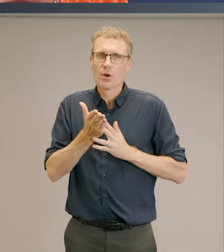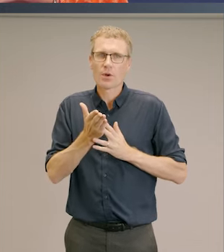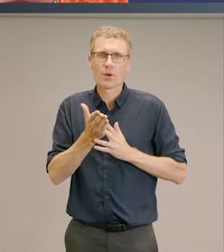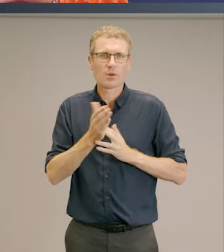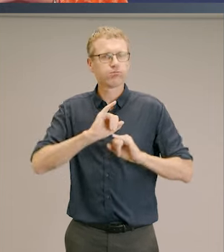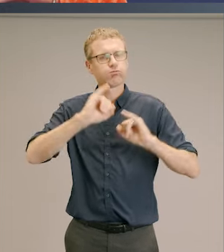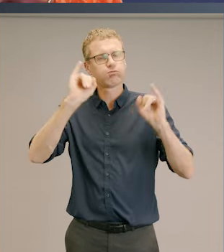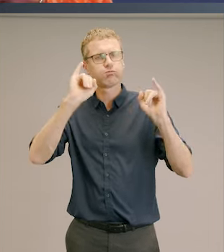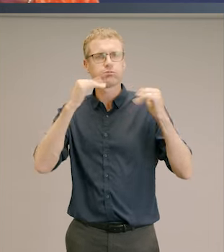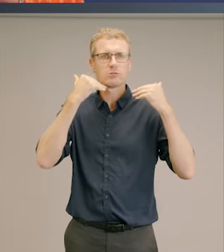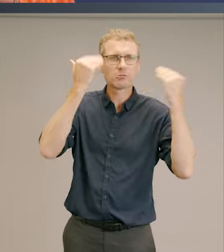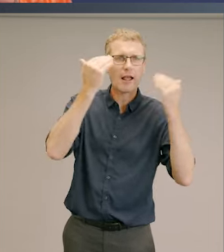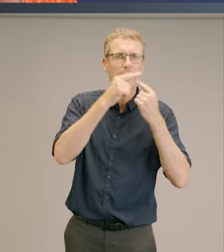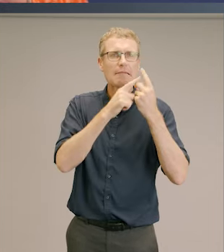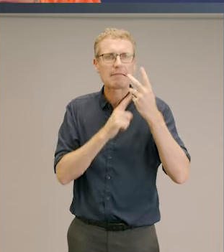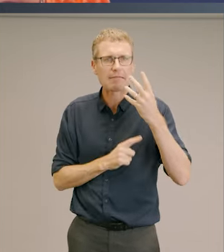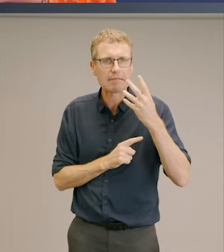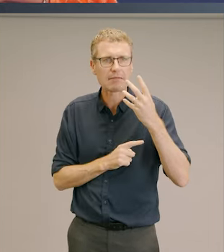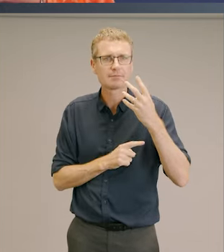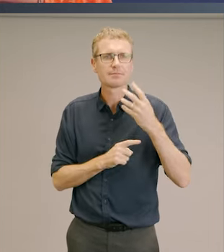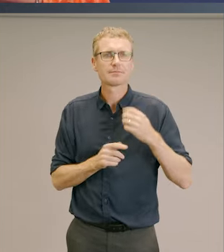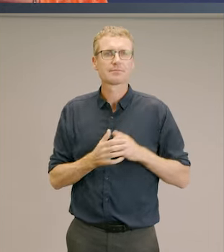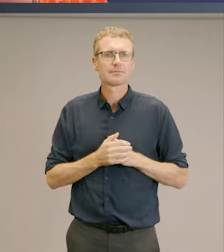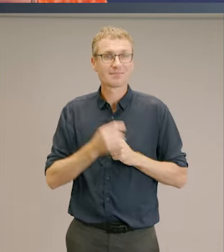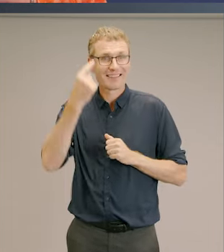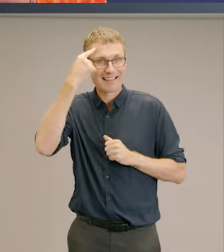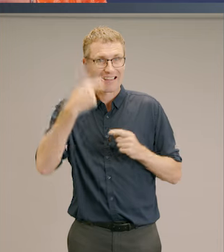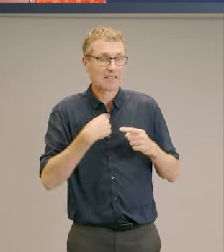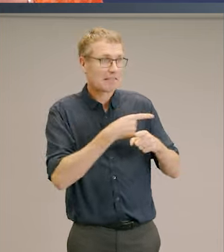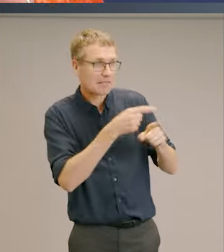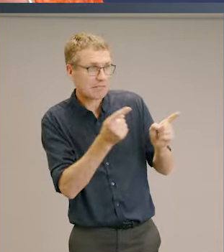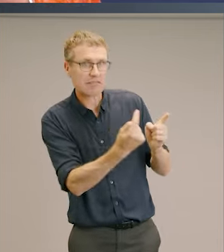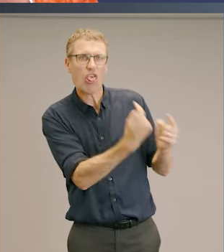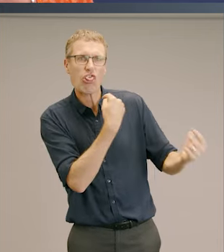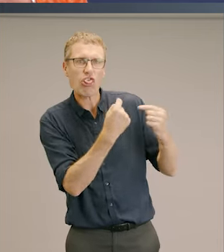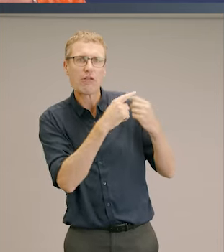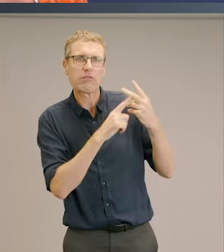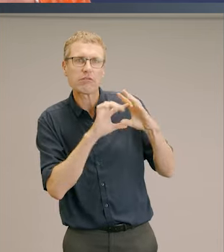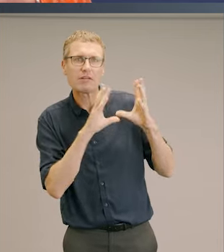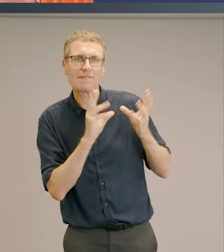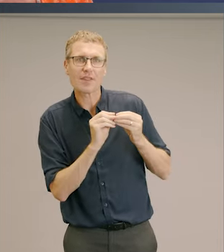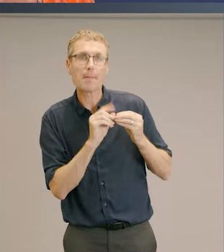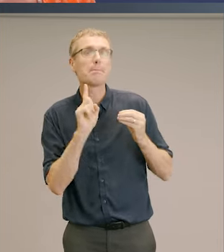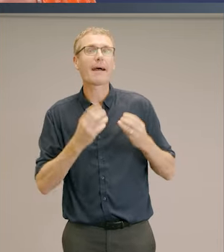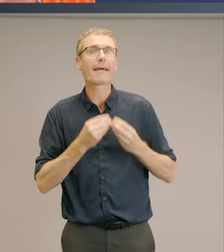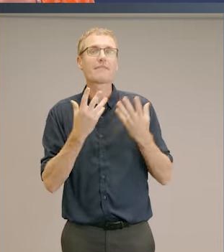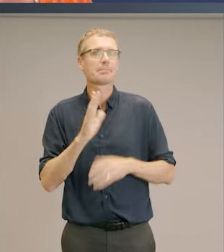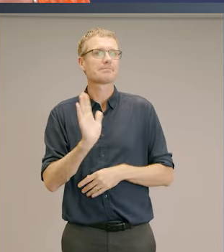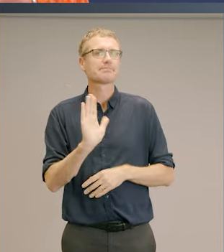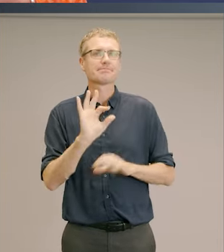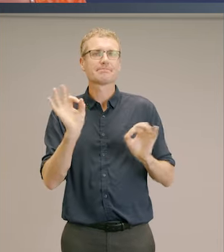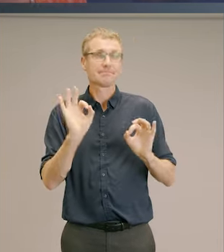shame. Think of all the hostility he endured from sinful people. Then you won't become weary and give up.